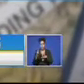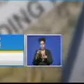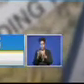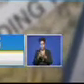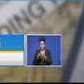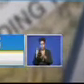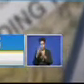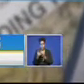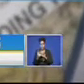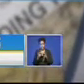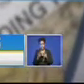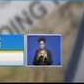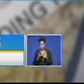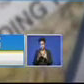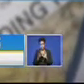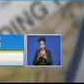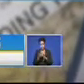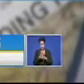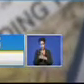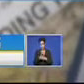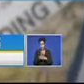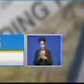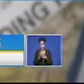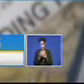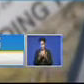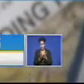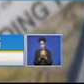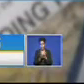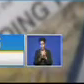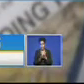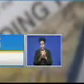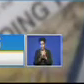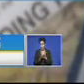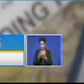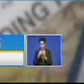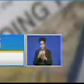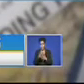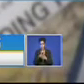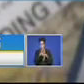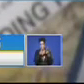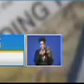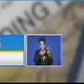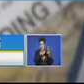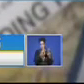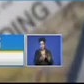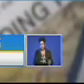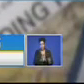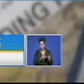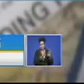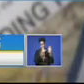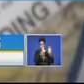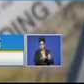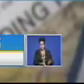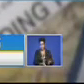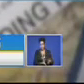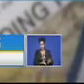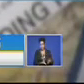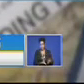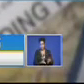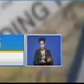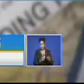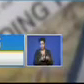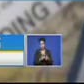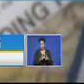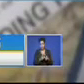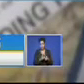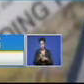interpret as being one to inform one citizen to be aware of problems as opposed